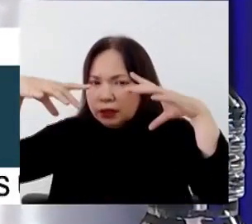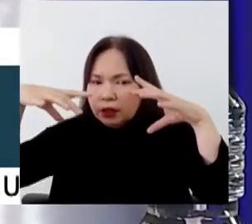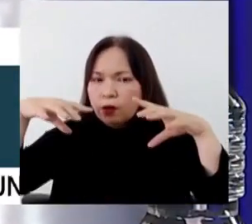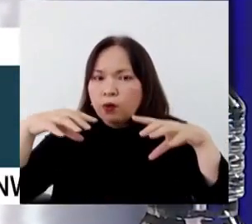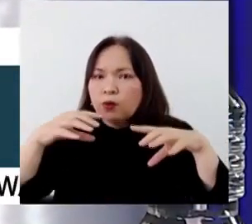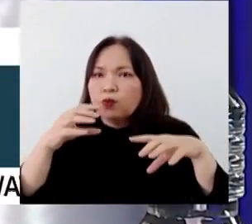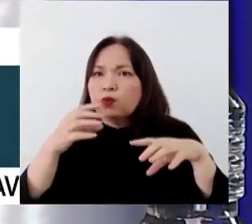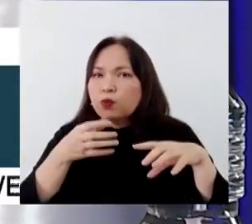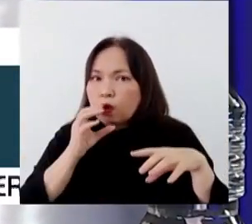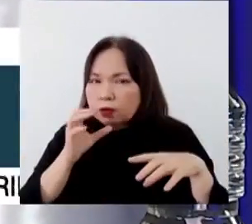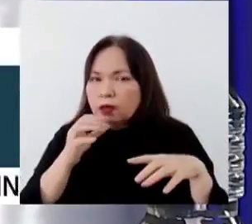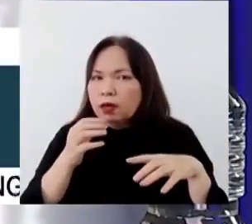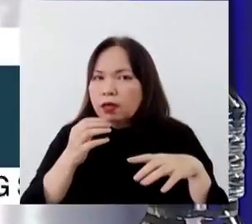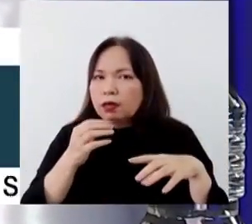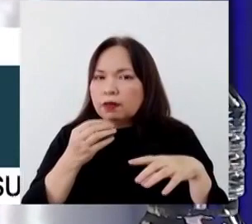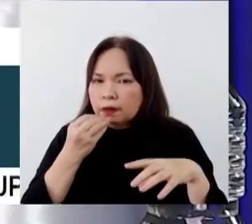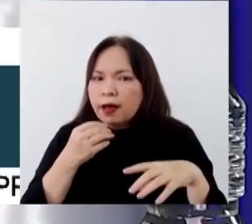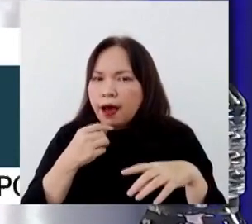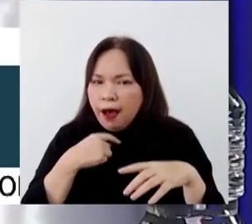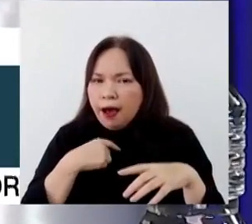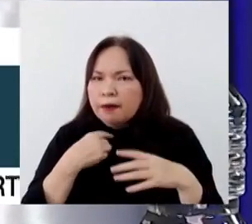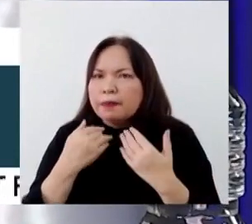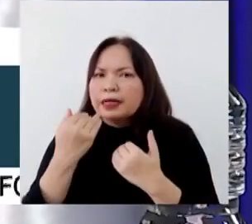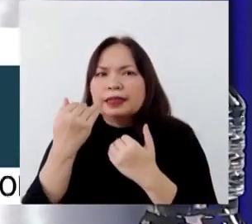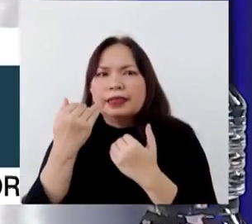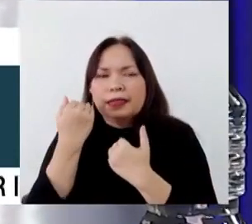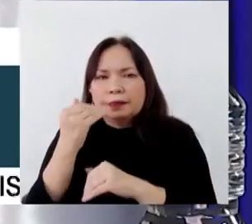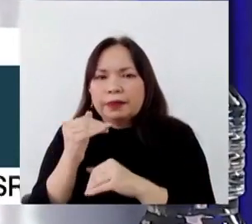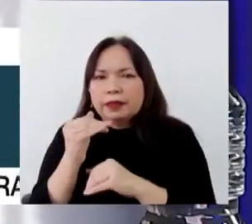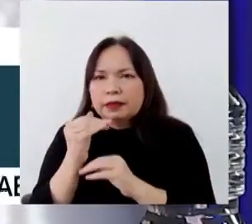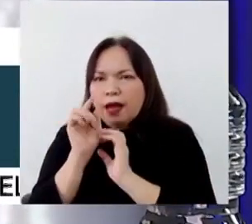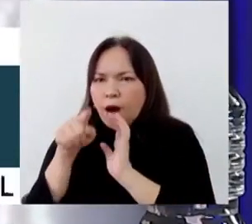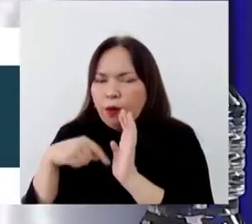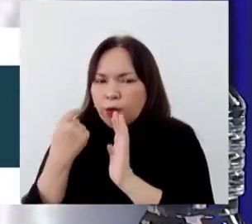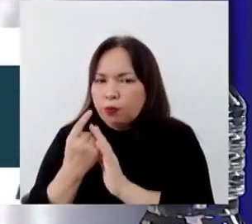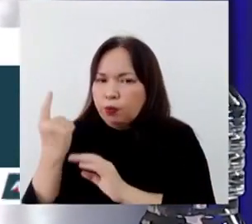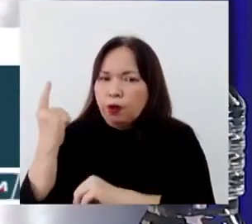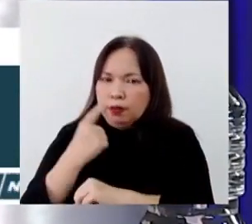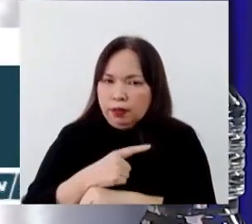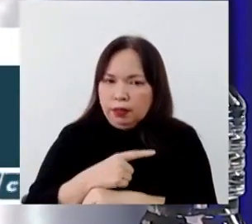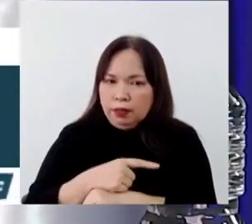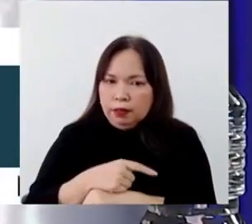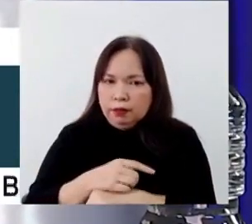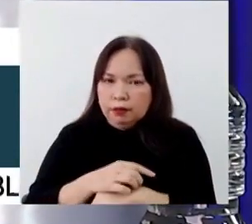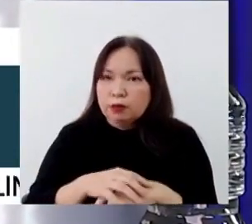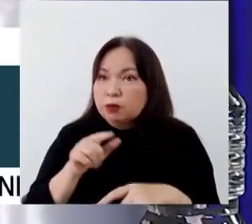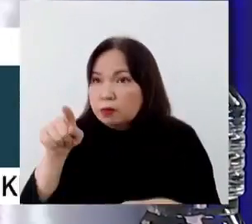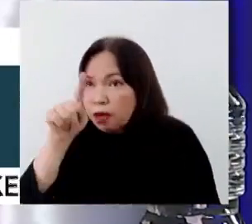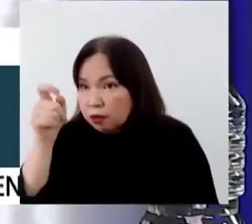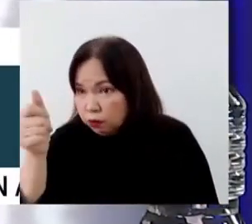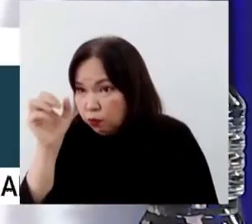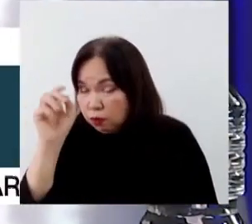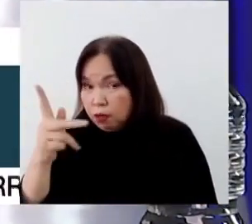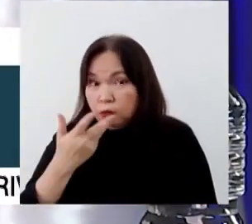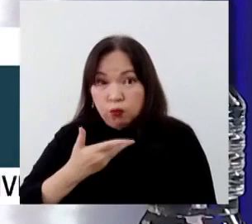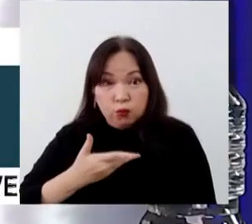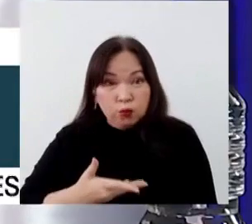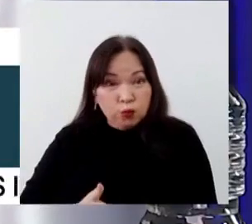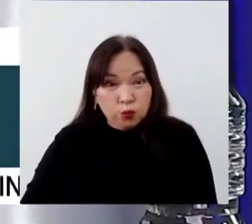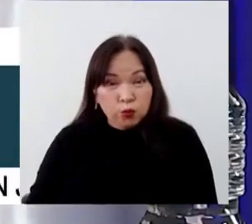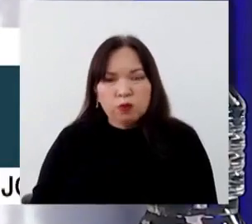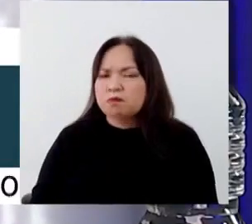limited for a few hours a day. So our embassy is in touch with them. They're not dying of hunger, you know, there is.